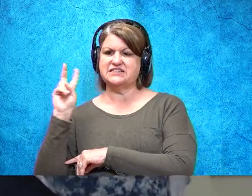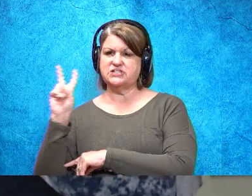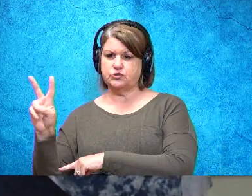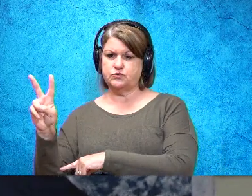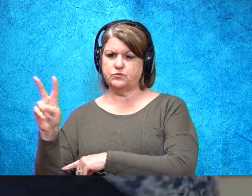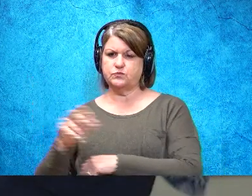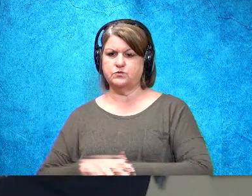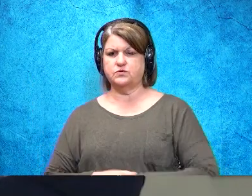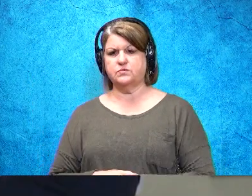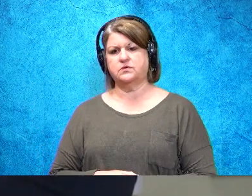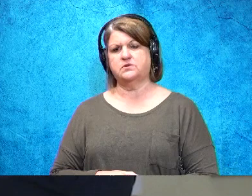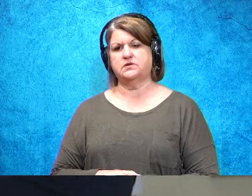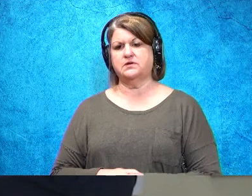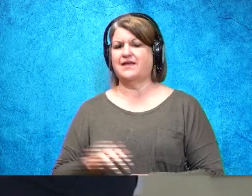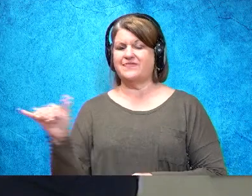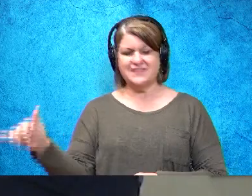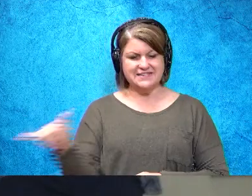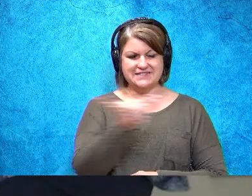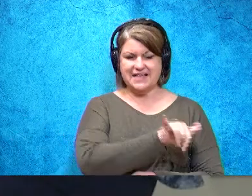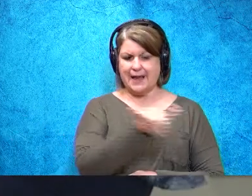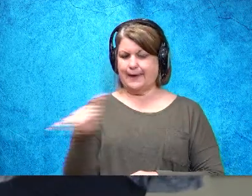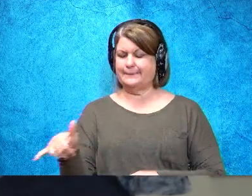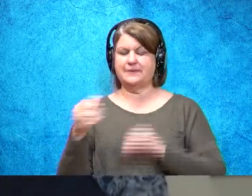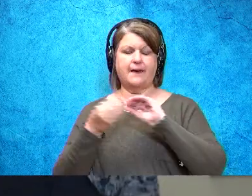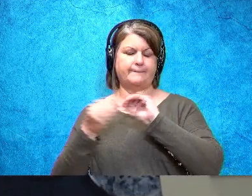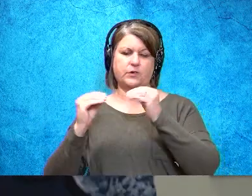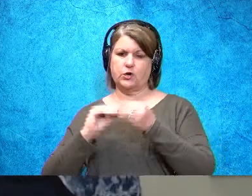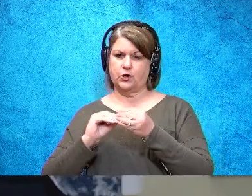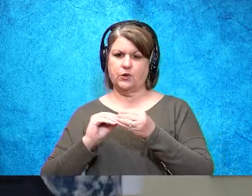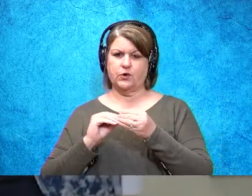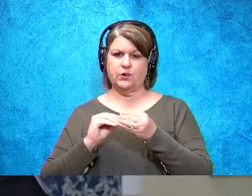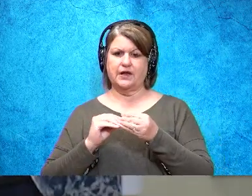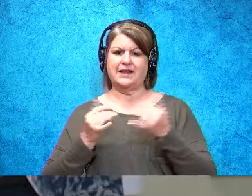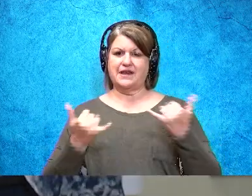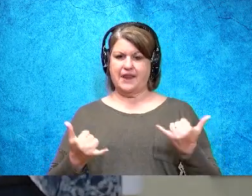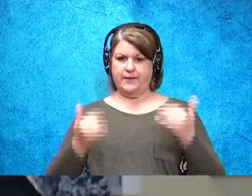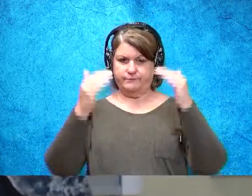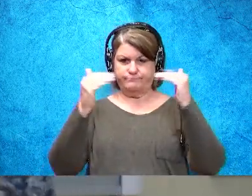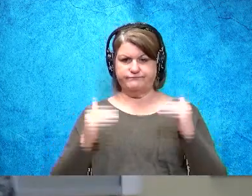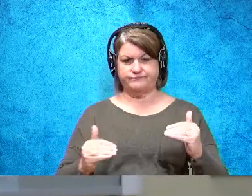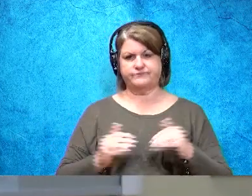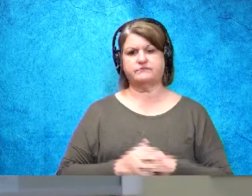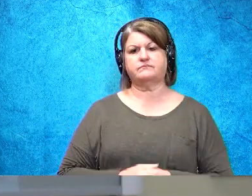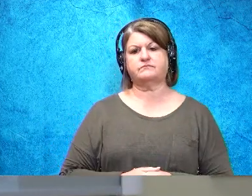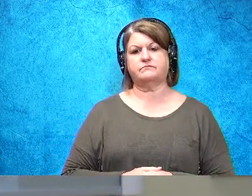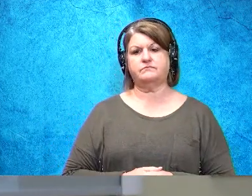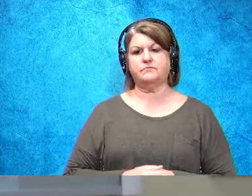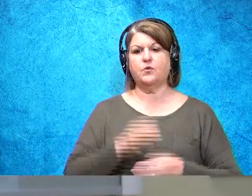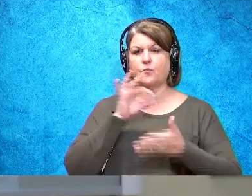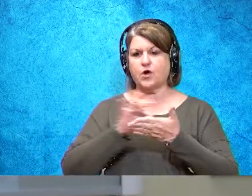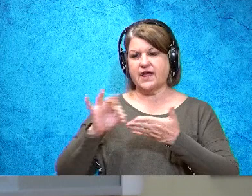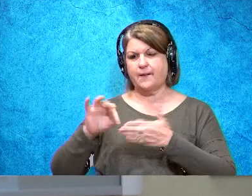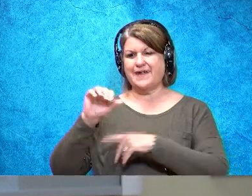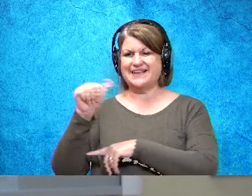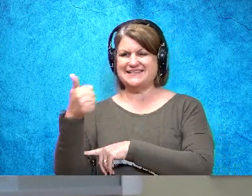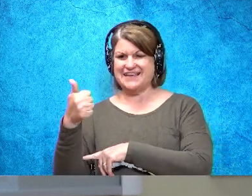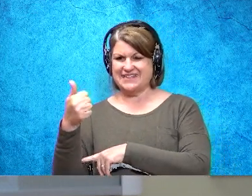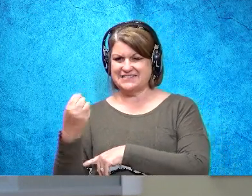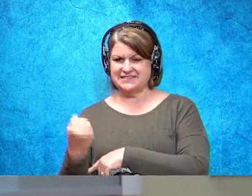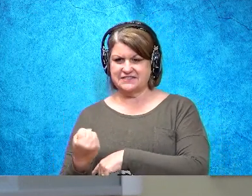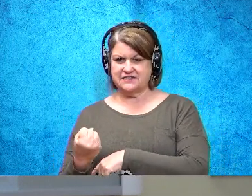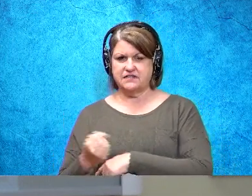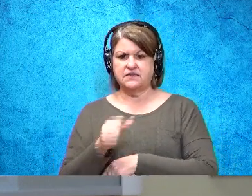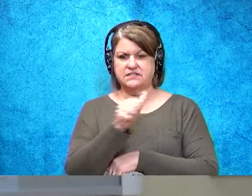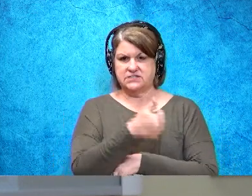62, the same number. Let's do this one. Let's count by our tens.